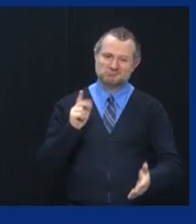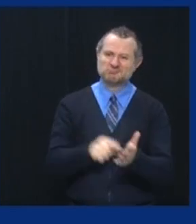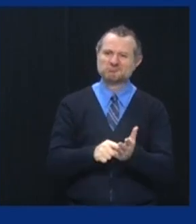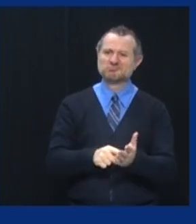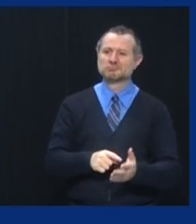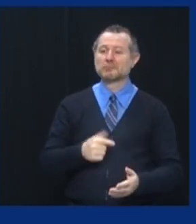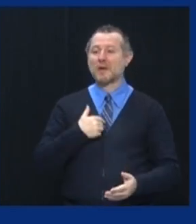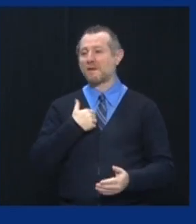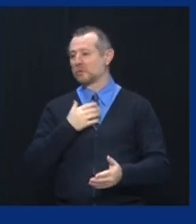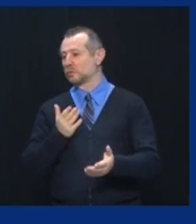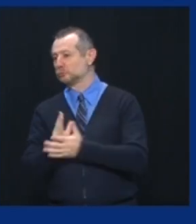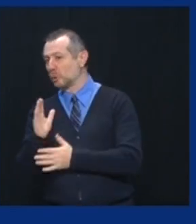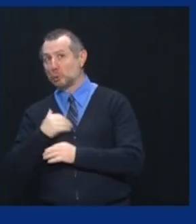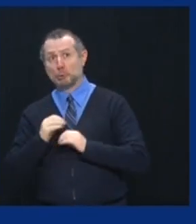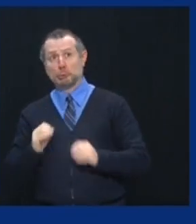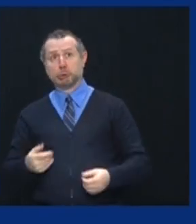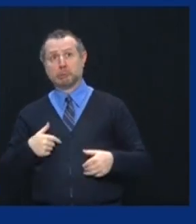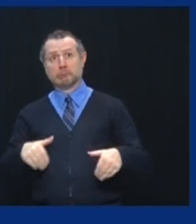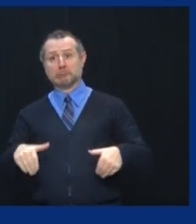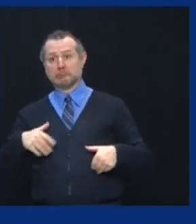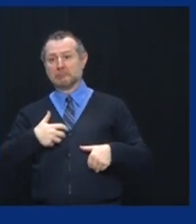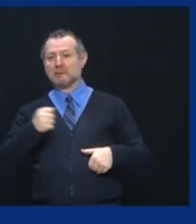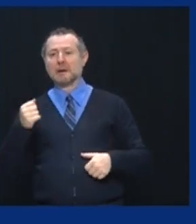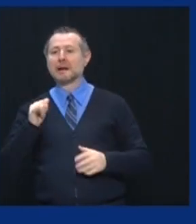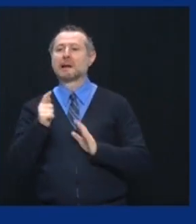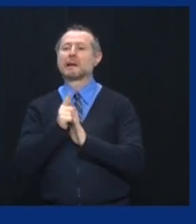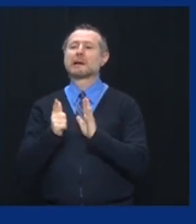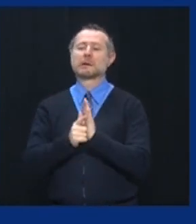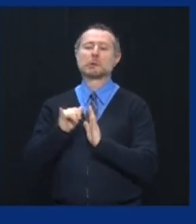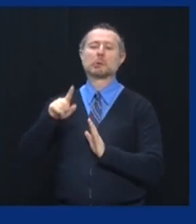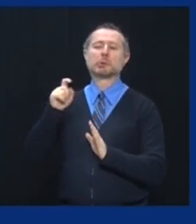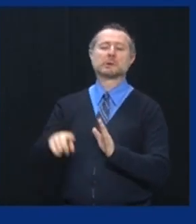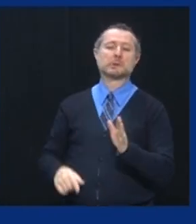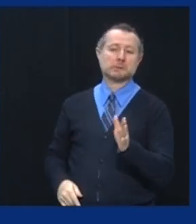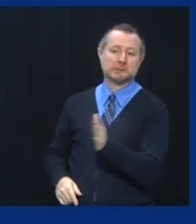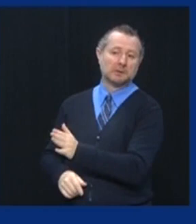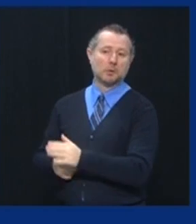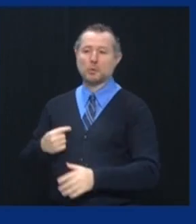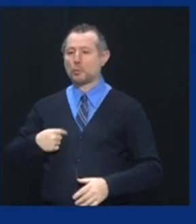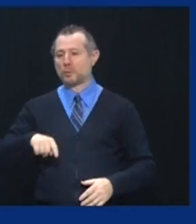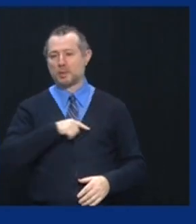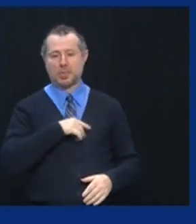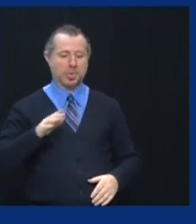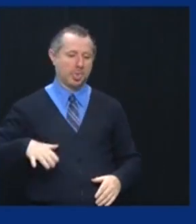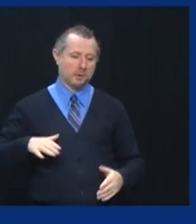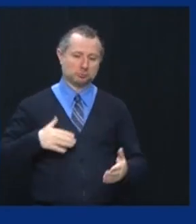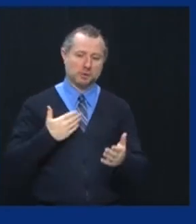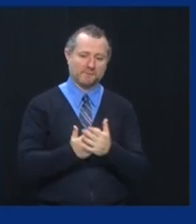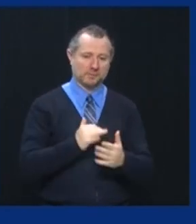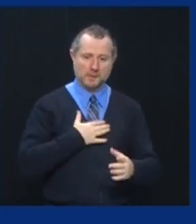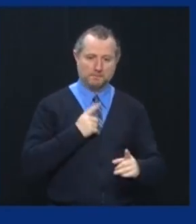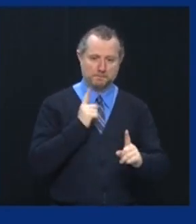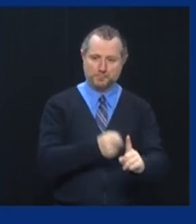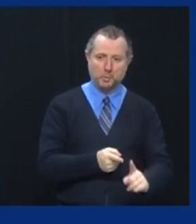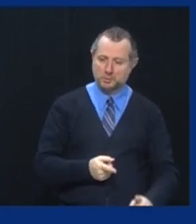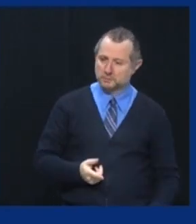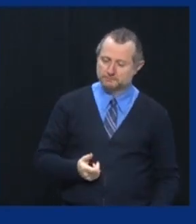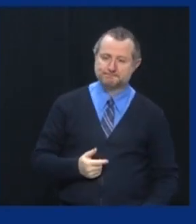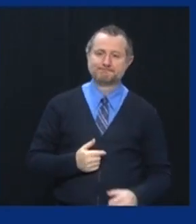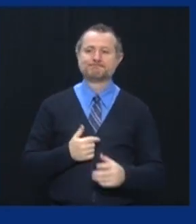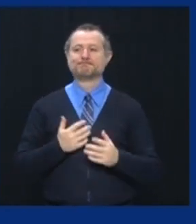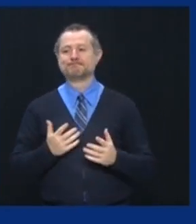But besides the legal question, we haven't gotten there yet because I don't know that it is going to